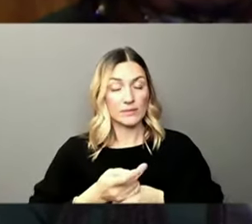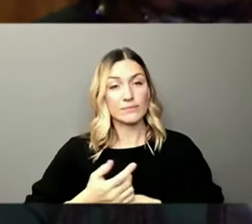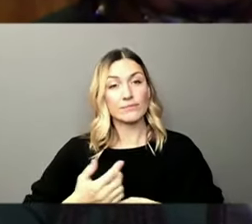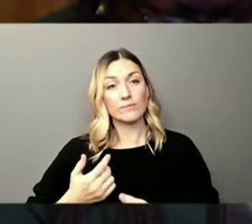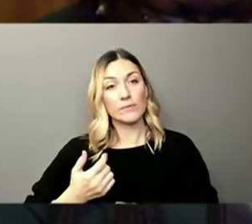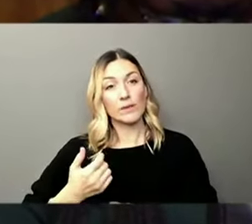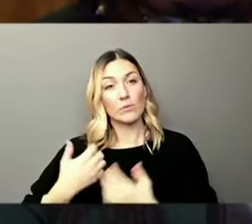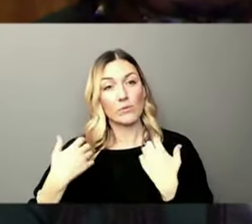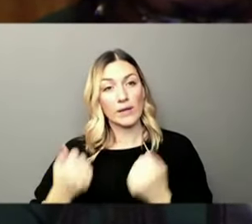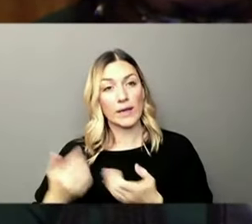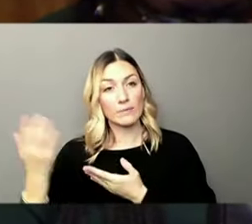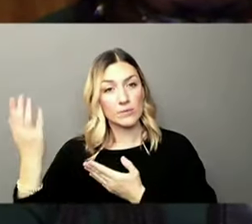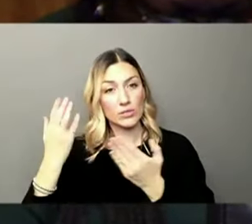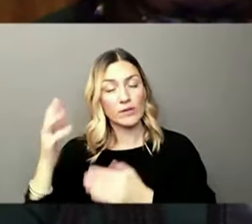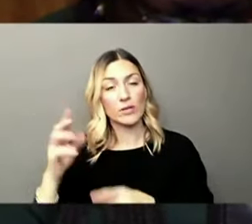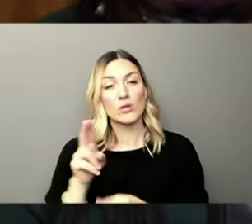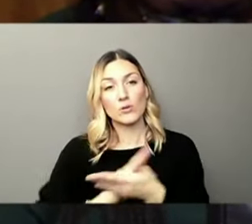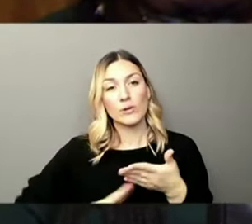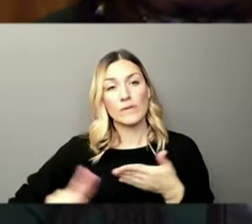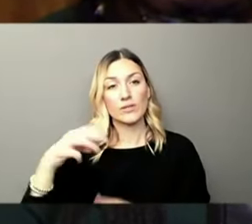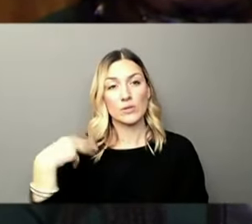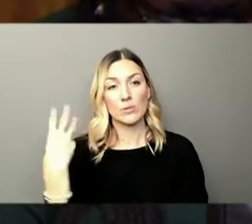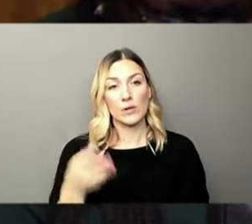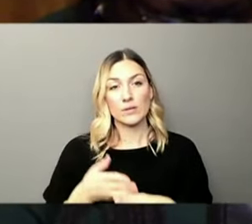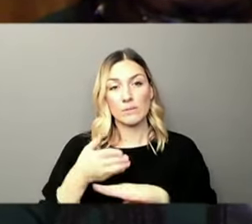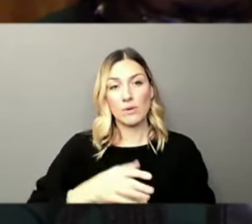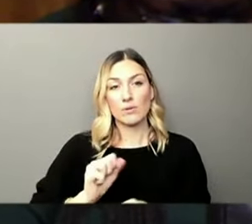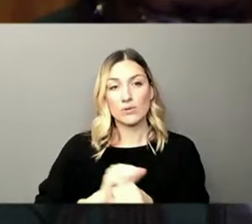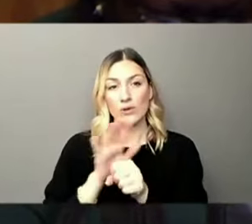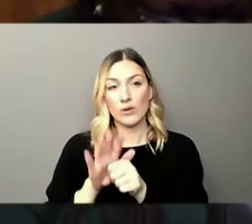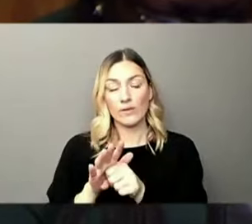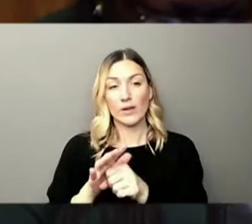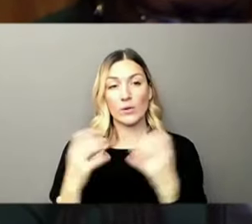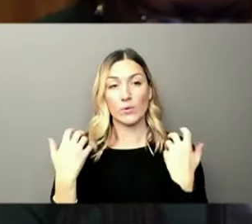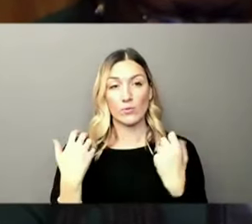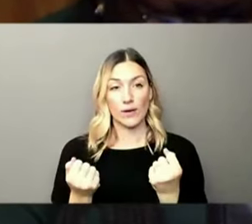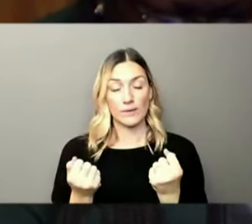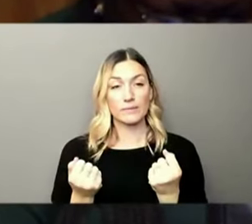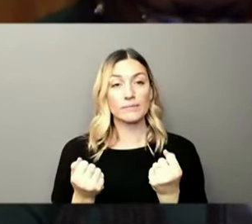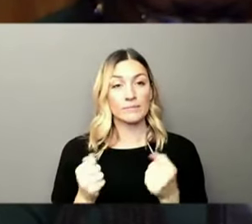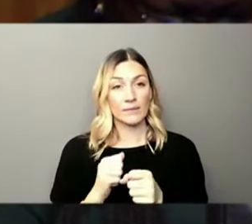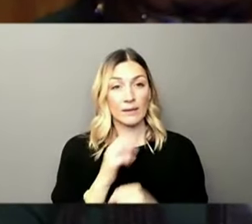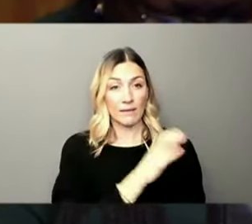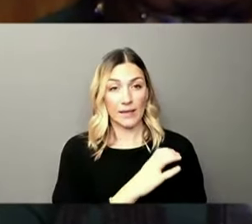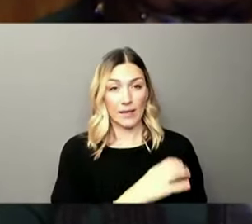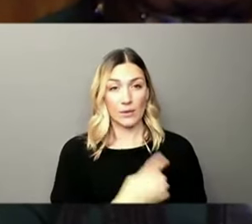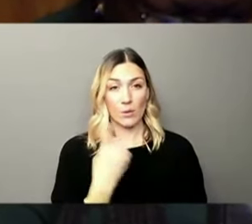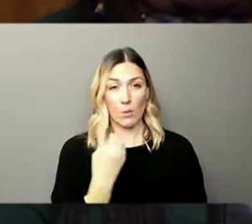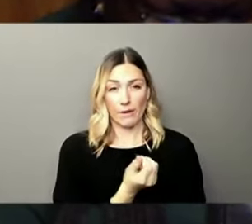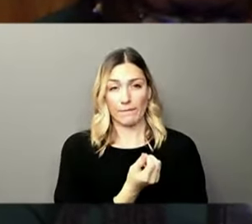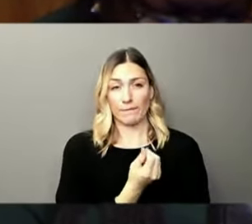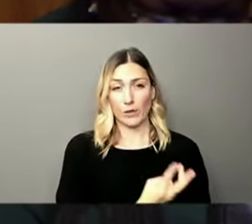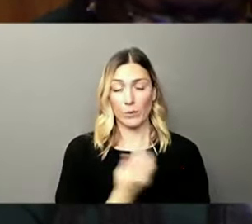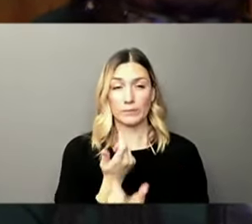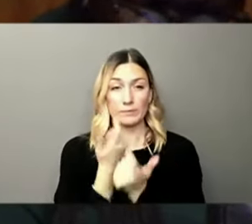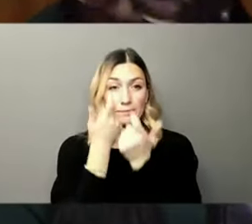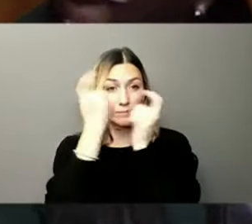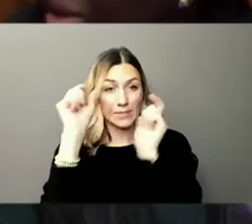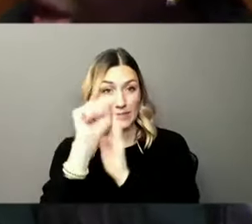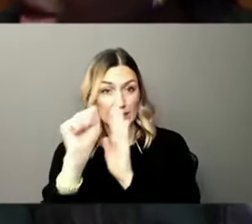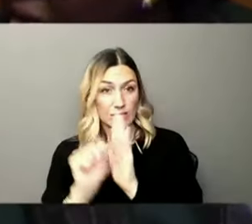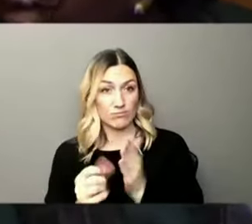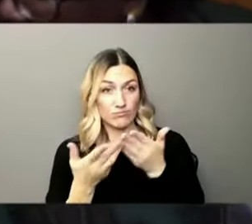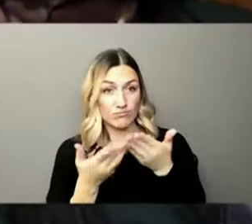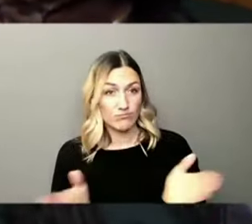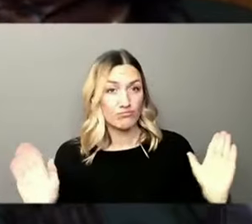of Washington's post-COVID rehab and recovery clinics is one of the few that we have in a very large state. I know you